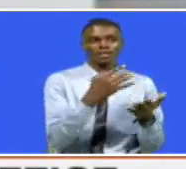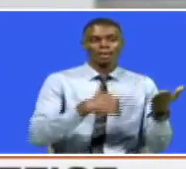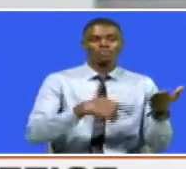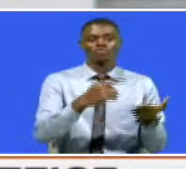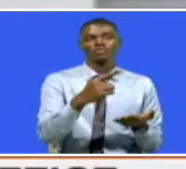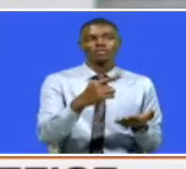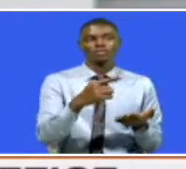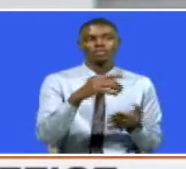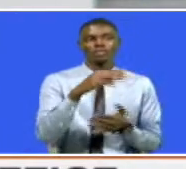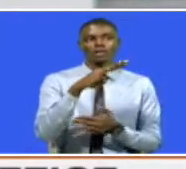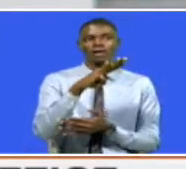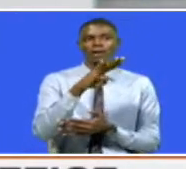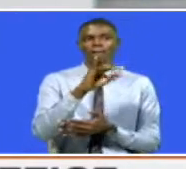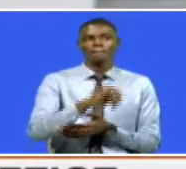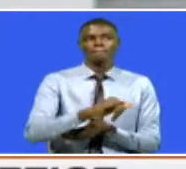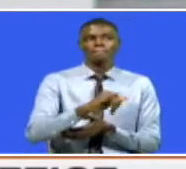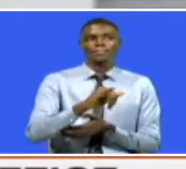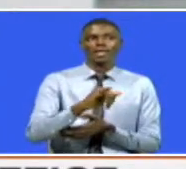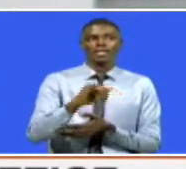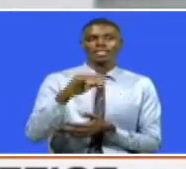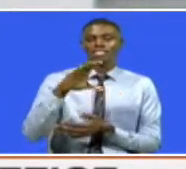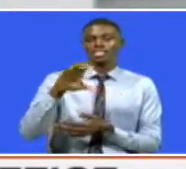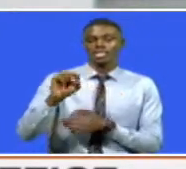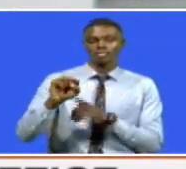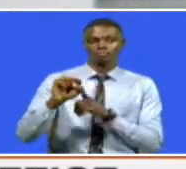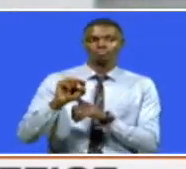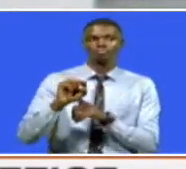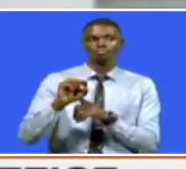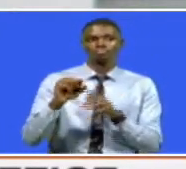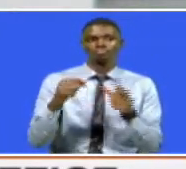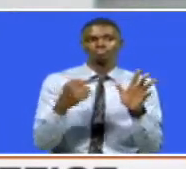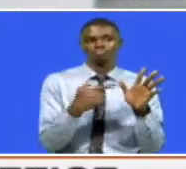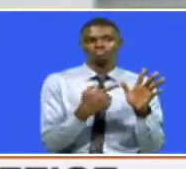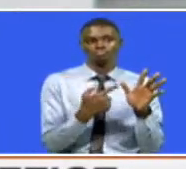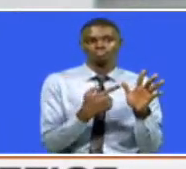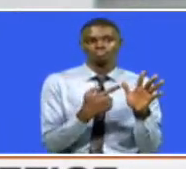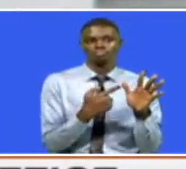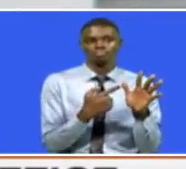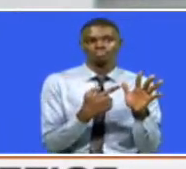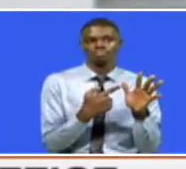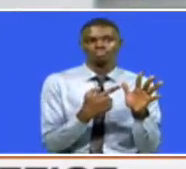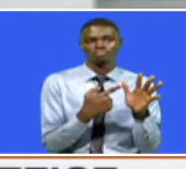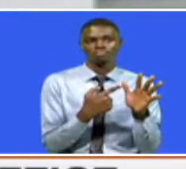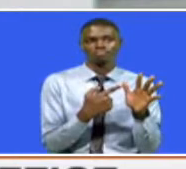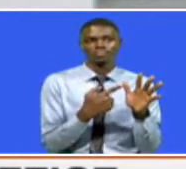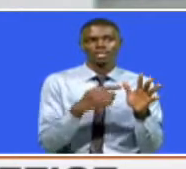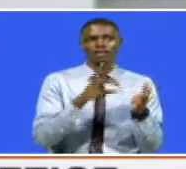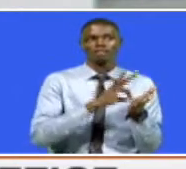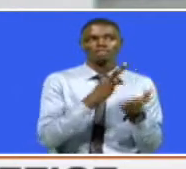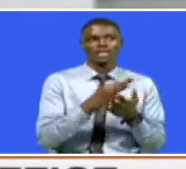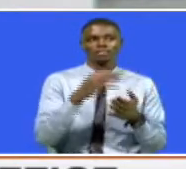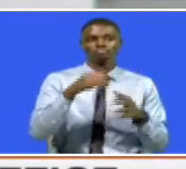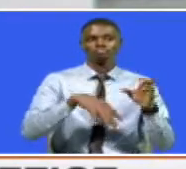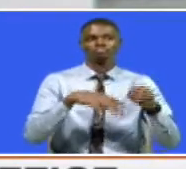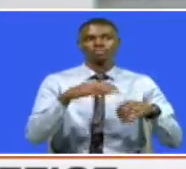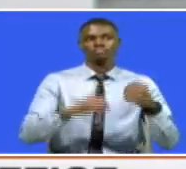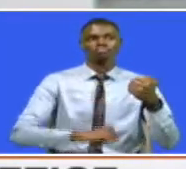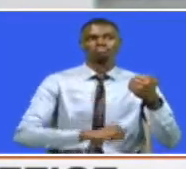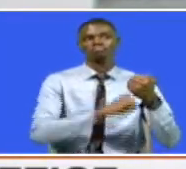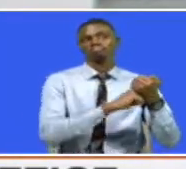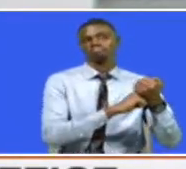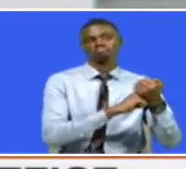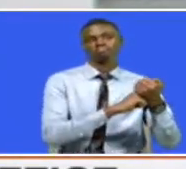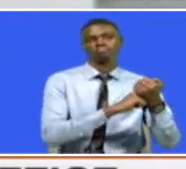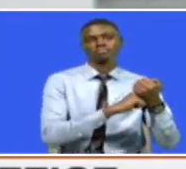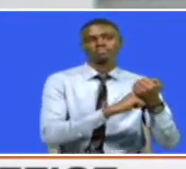approved by the Cabinet Secretary. Yeah. And five yeah. is funds that have been donated as grants or as